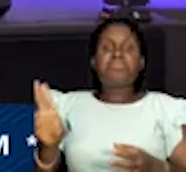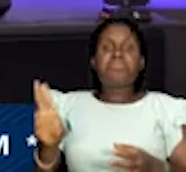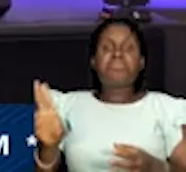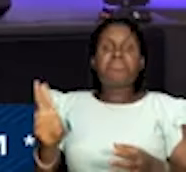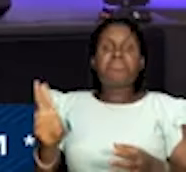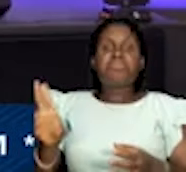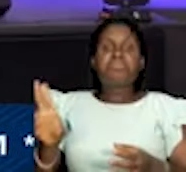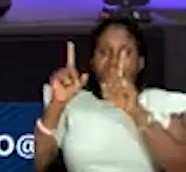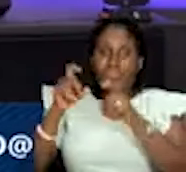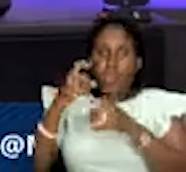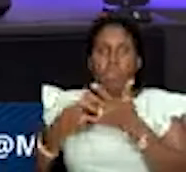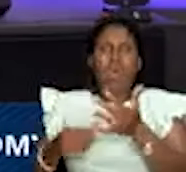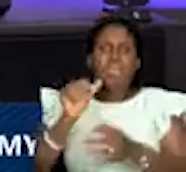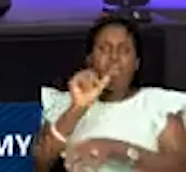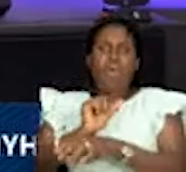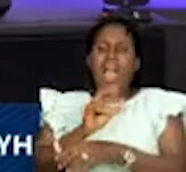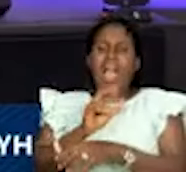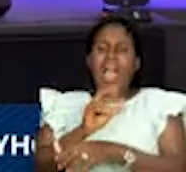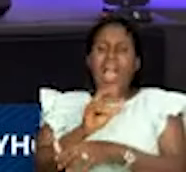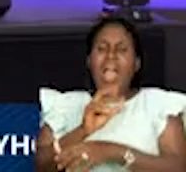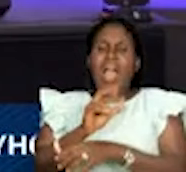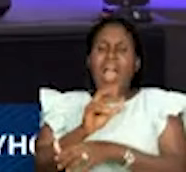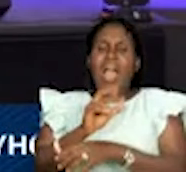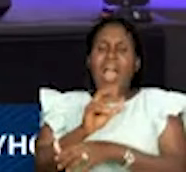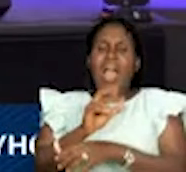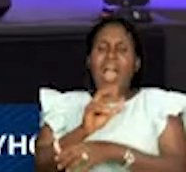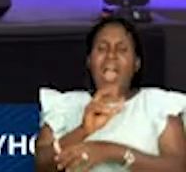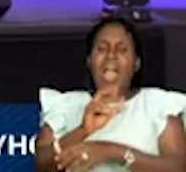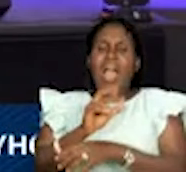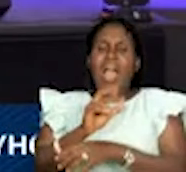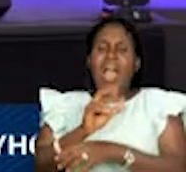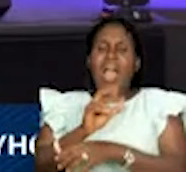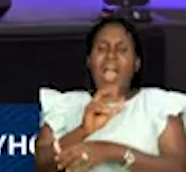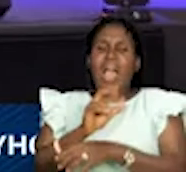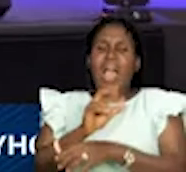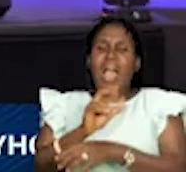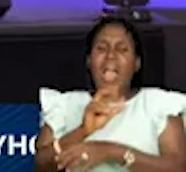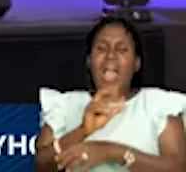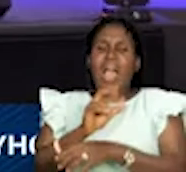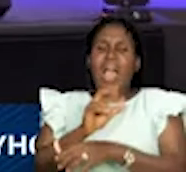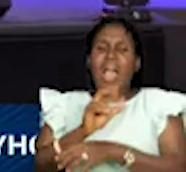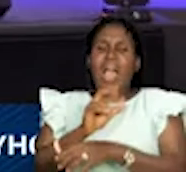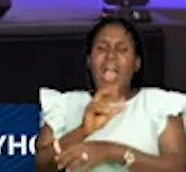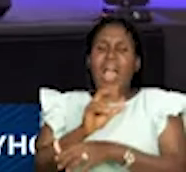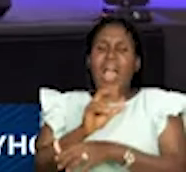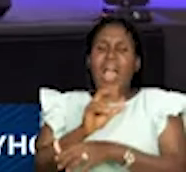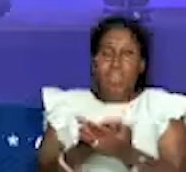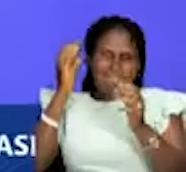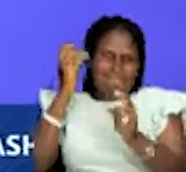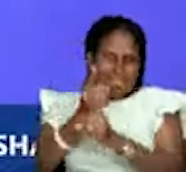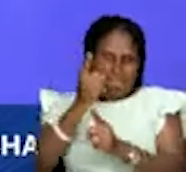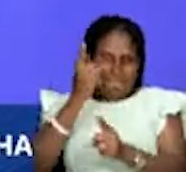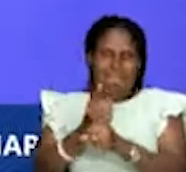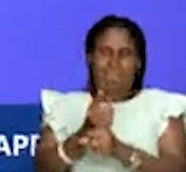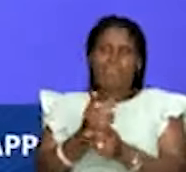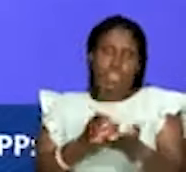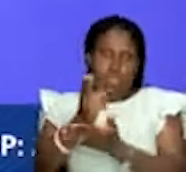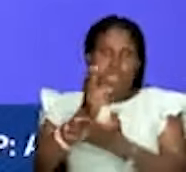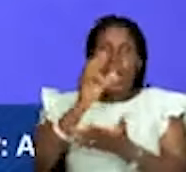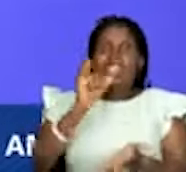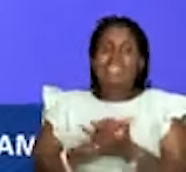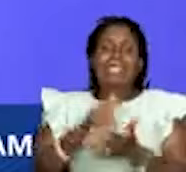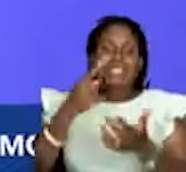to serve you accurate, life applicable, result producing truth. That the moment you